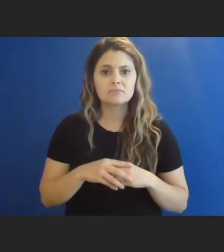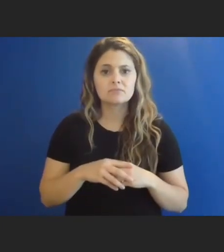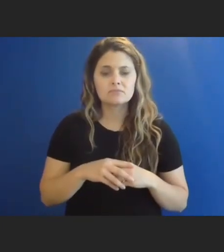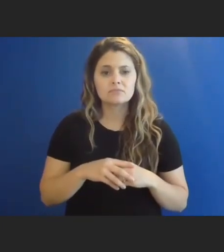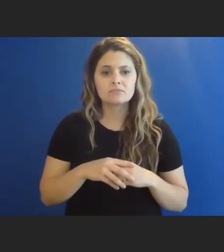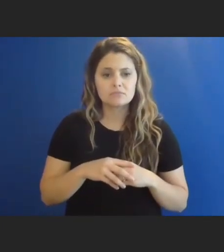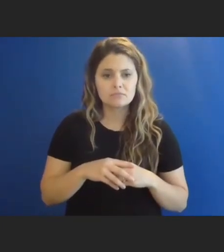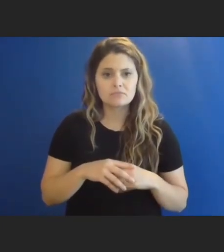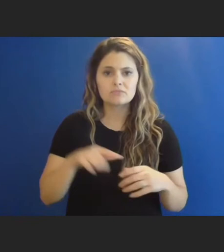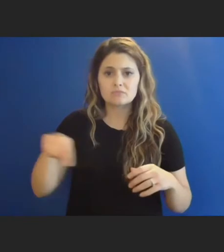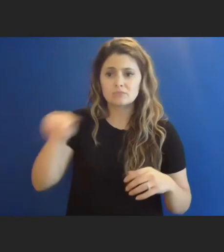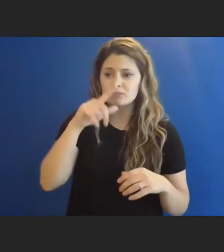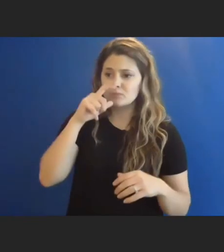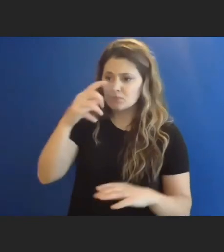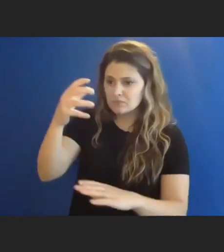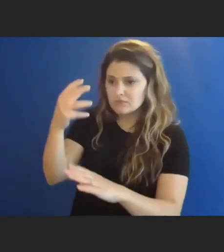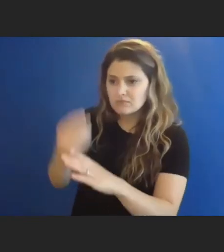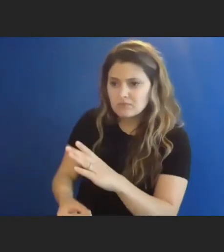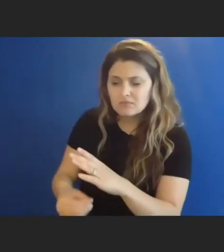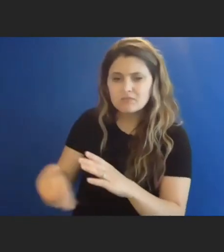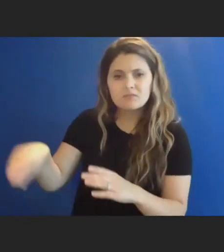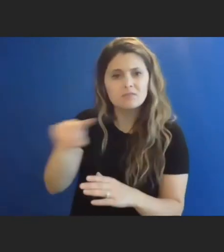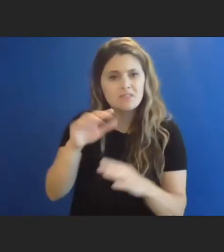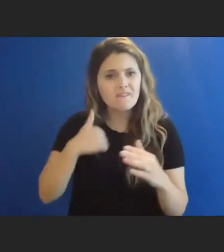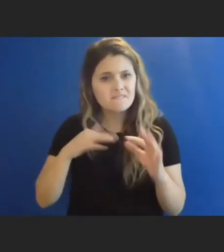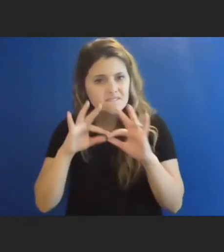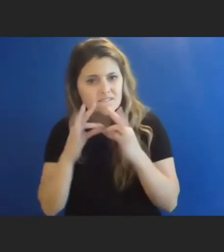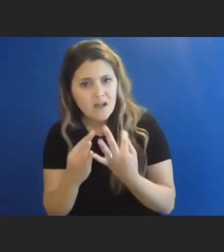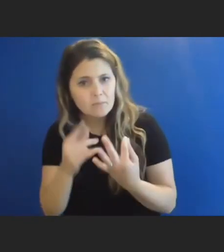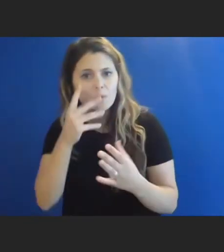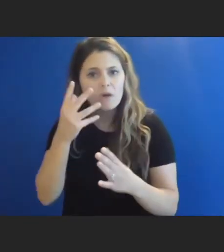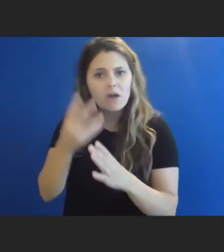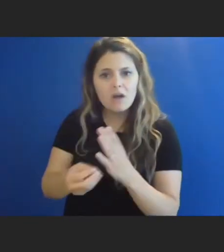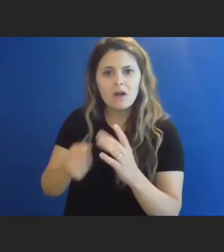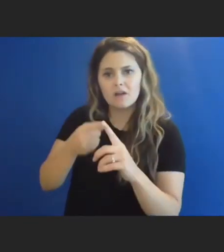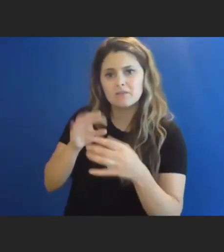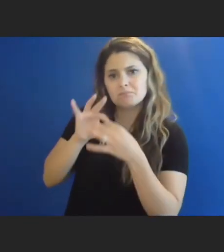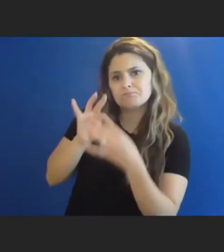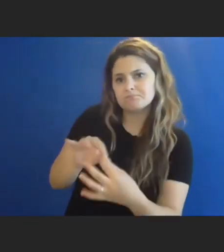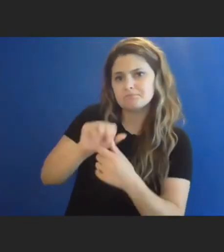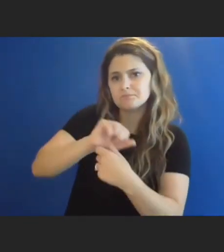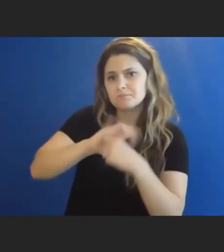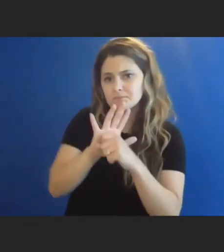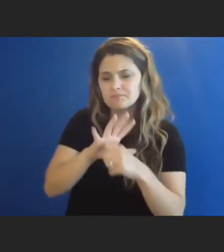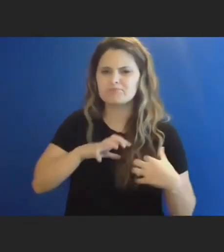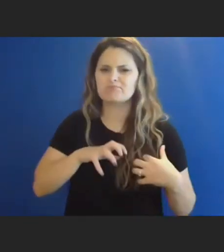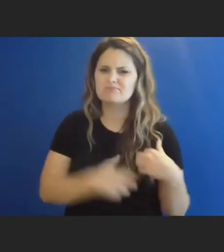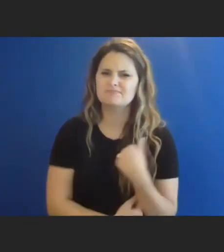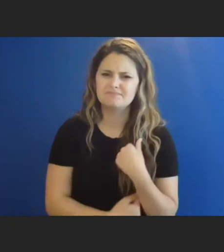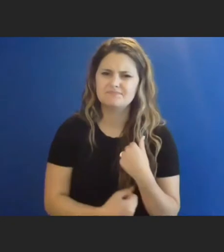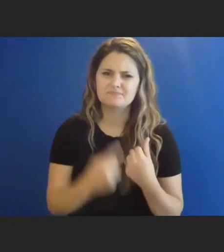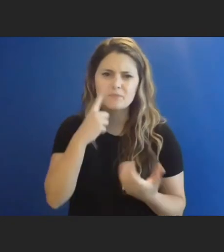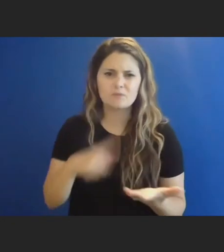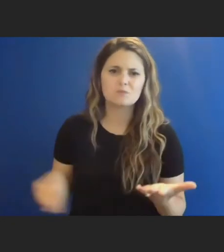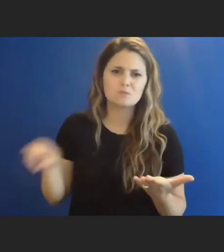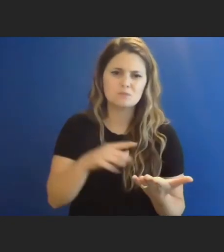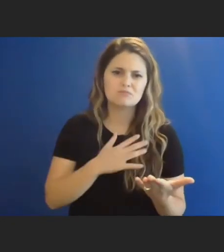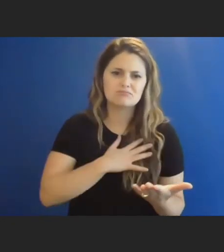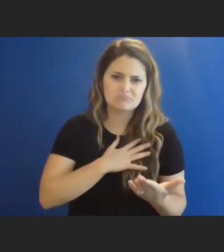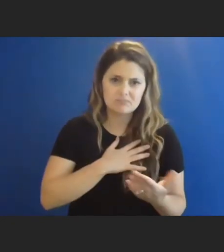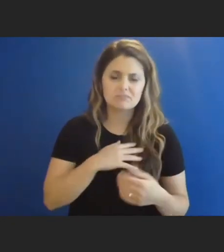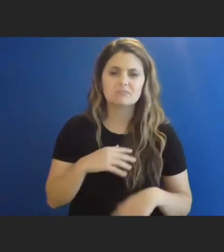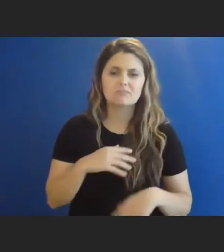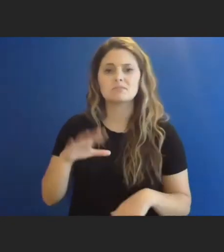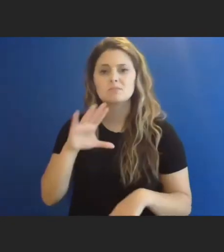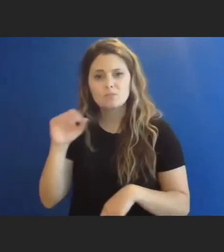with the loved ones or with the families of folks who have lost family members and friends, coworkers,